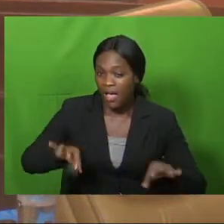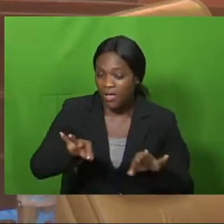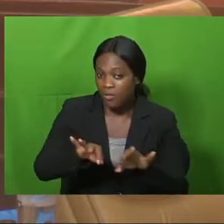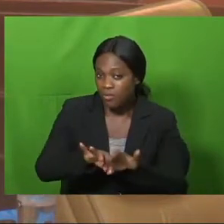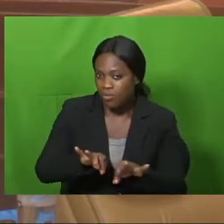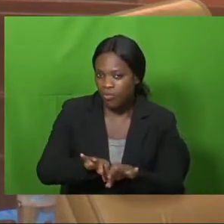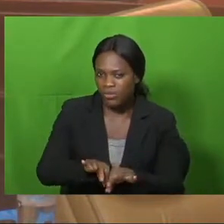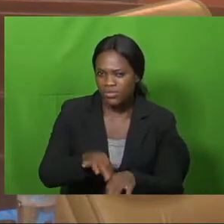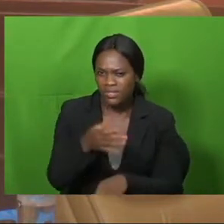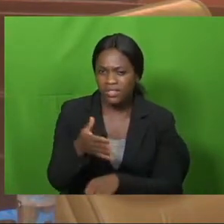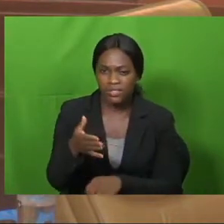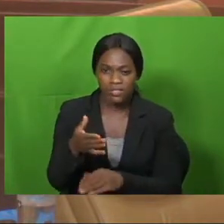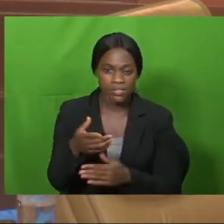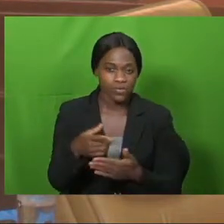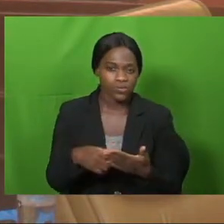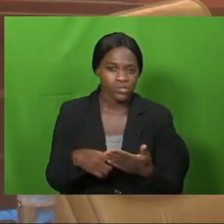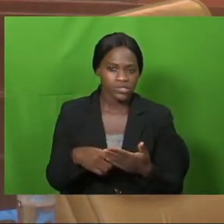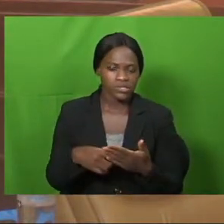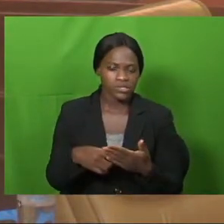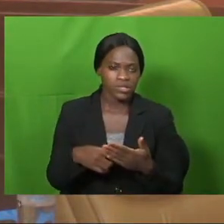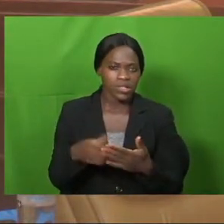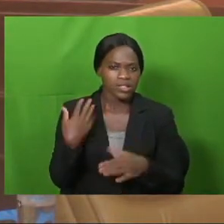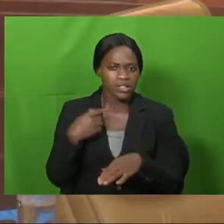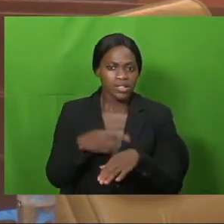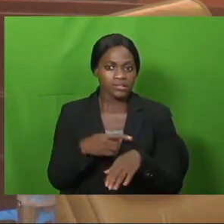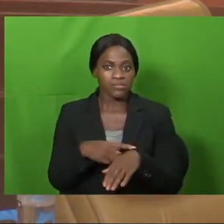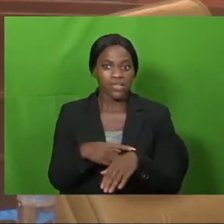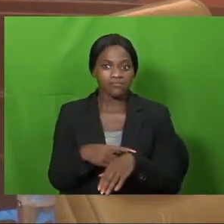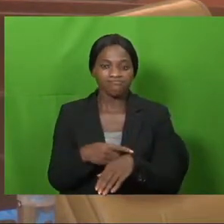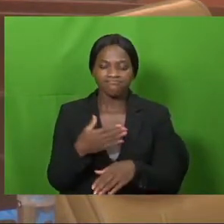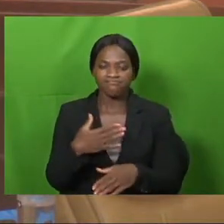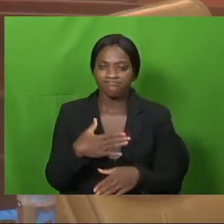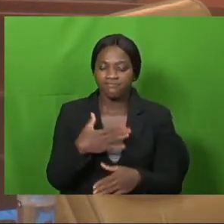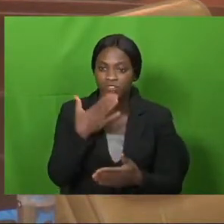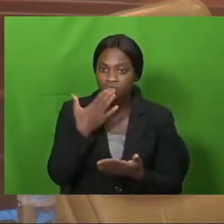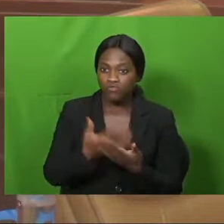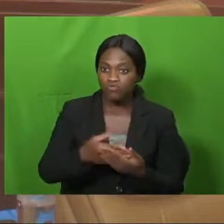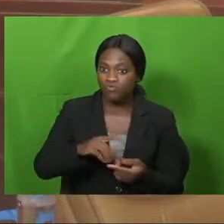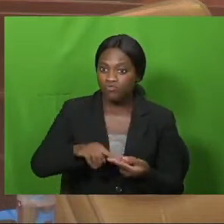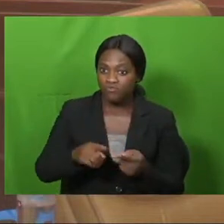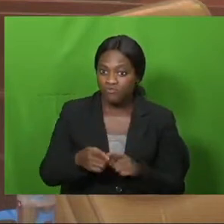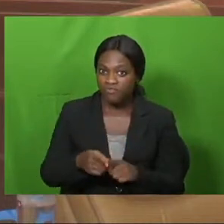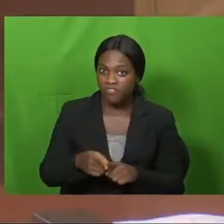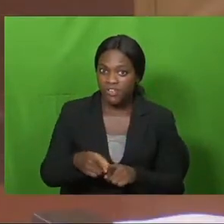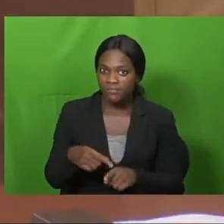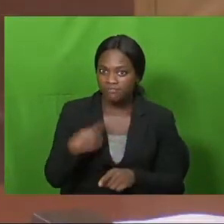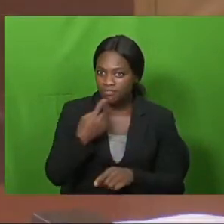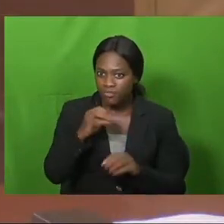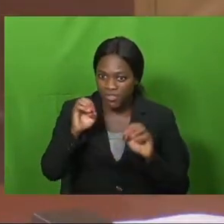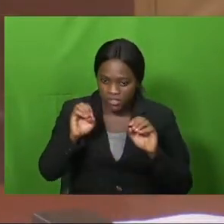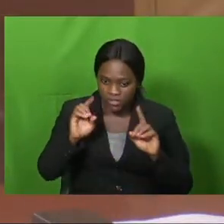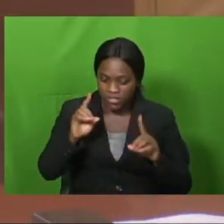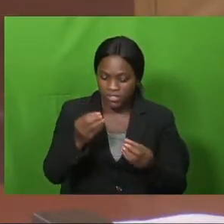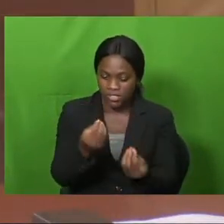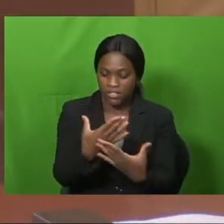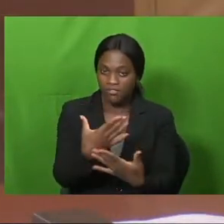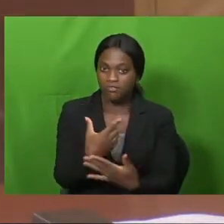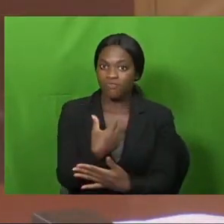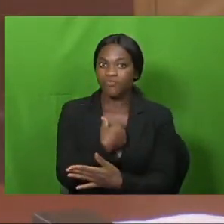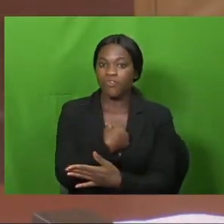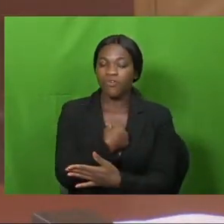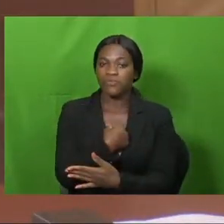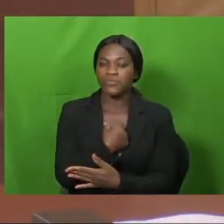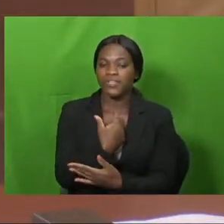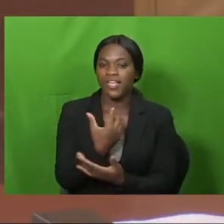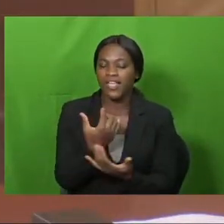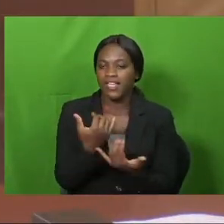purposes, the last time a very good friend of mine, an educated man of this House, was telling me that now